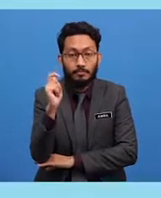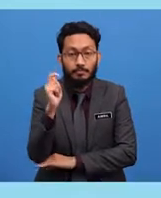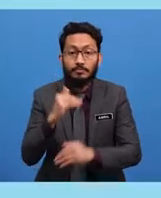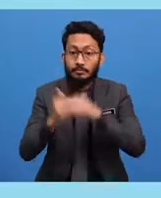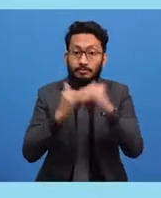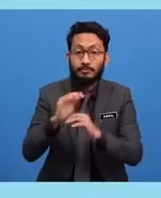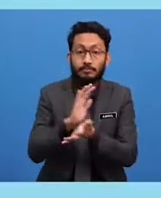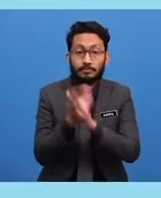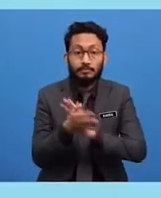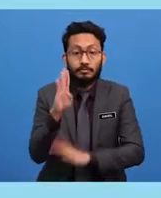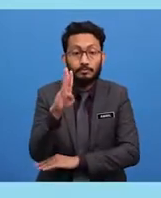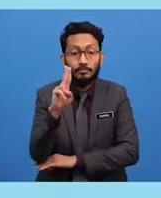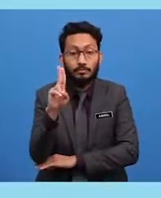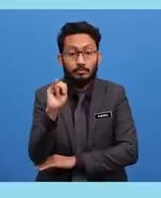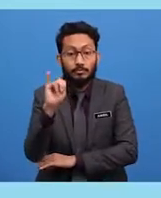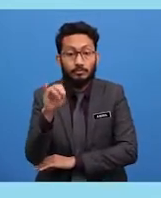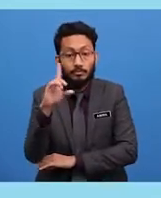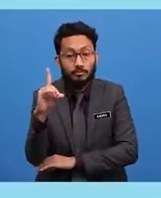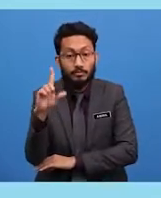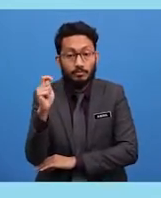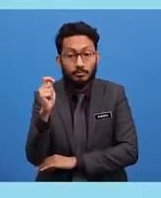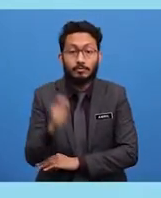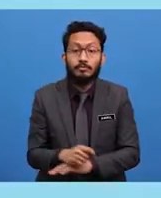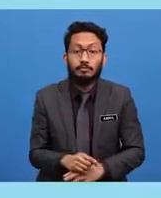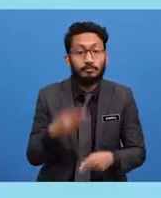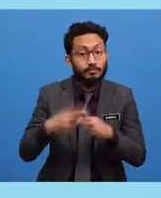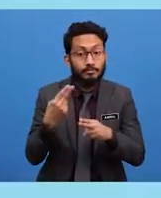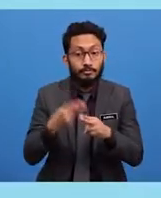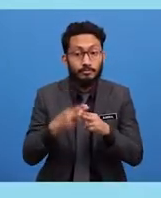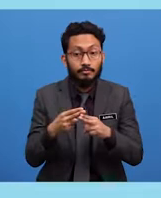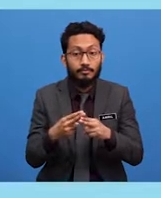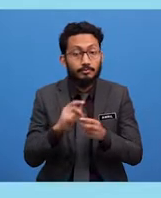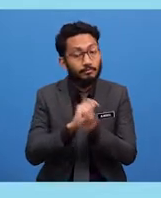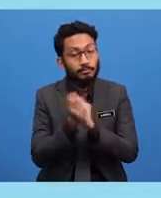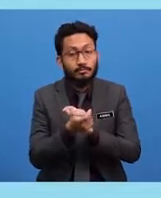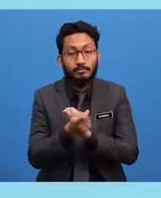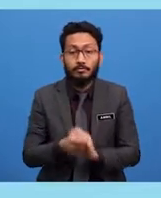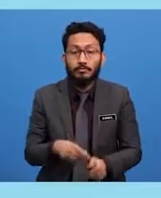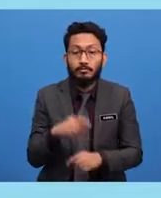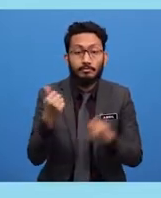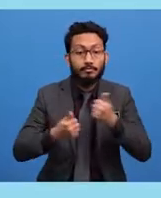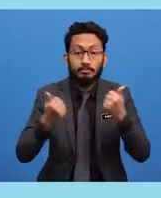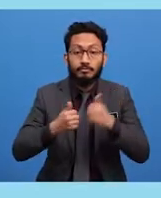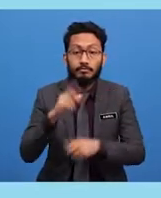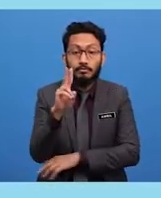build and built, hit and hit, drive and drove, fall and